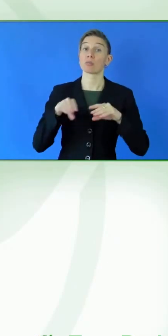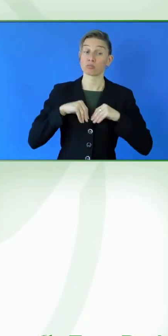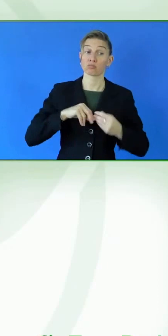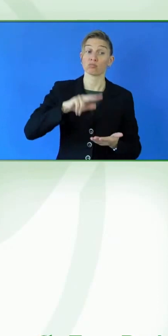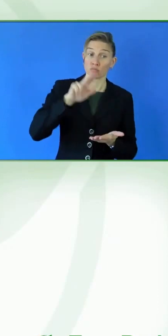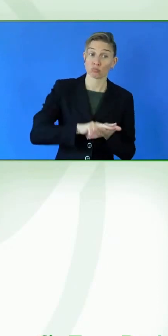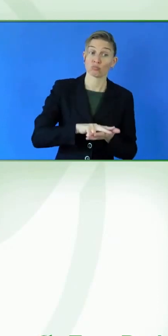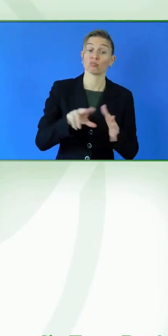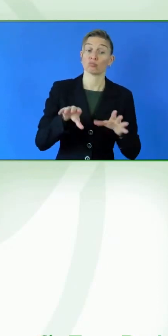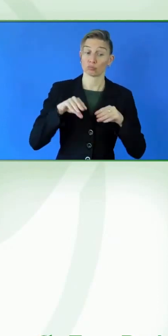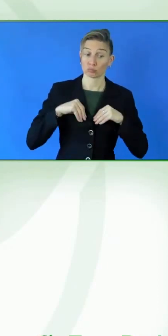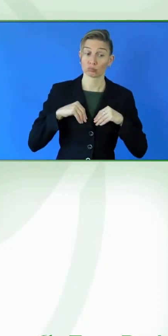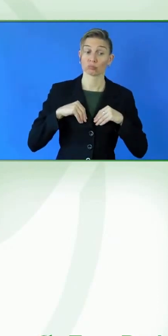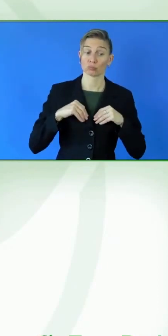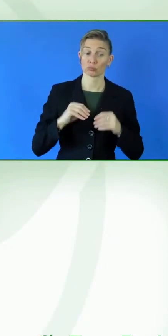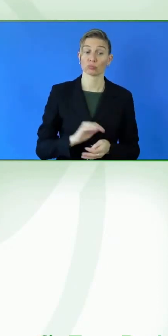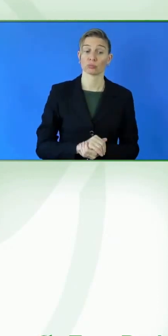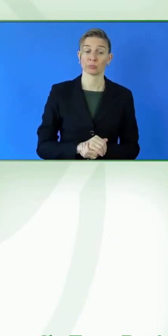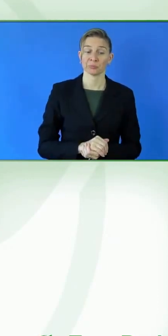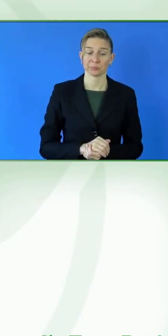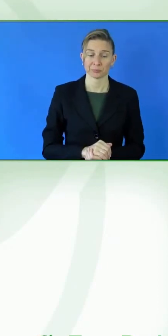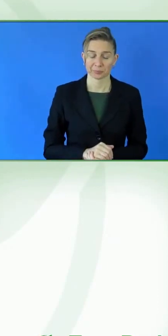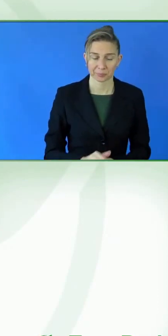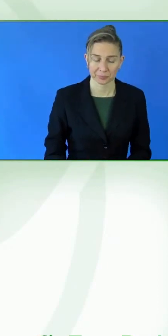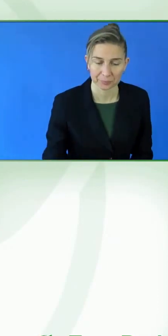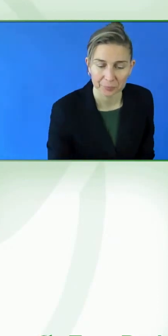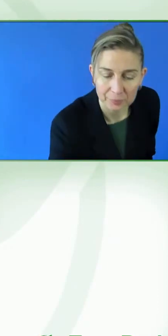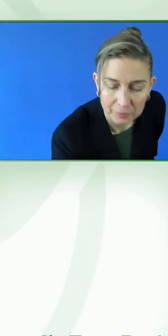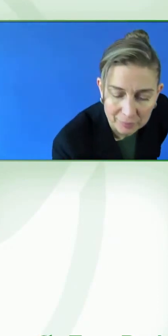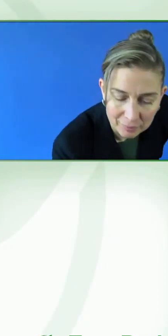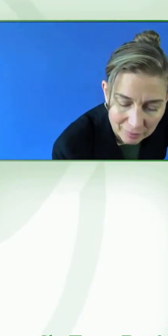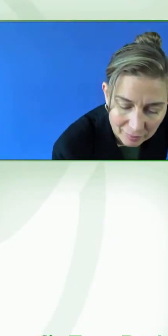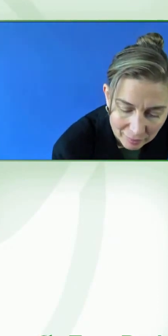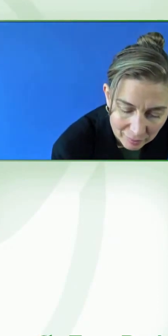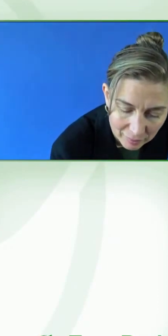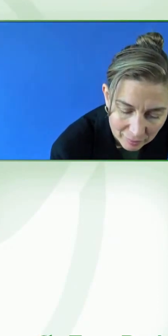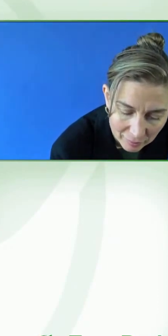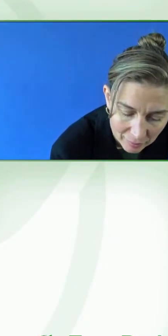the near future. These principles really strengthen sustainable